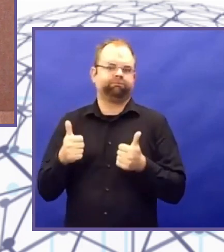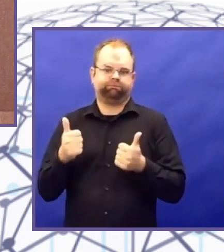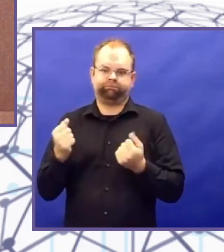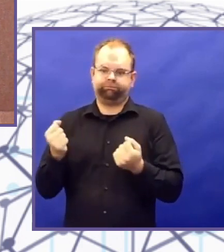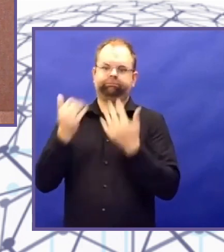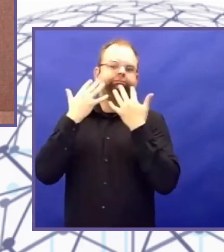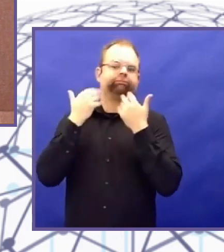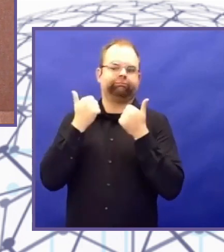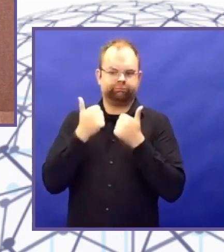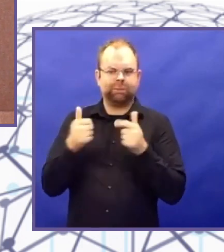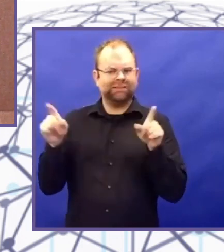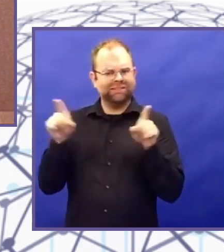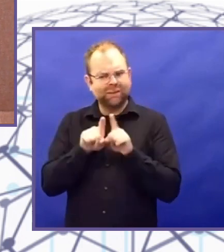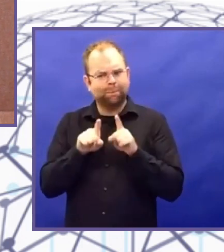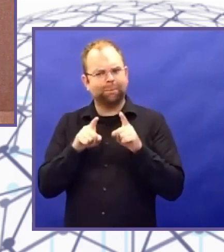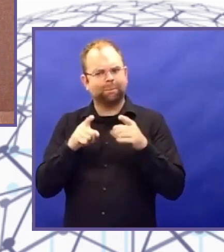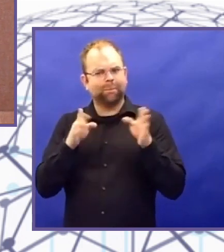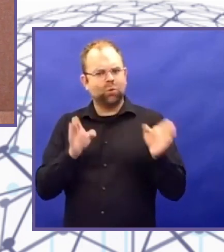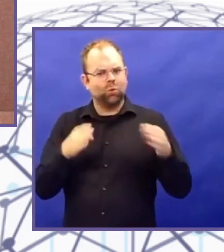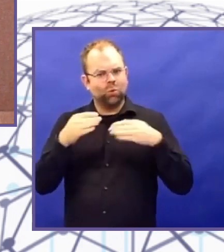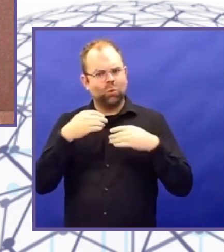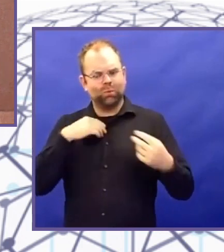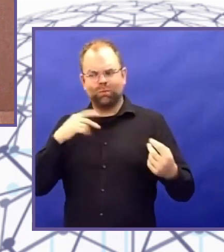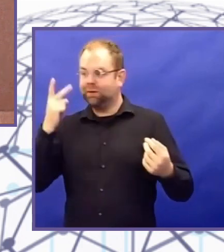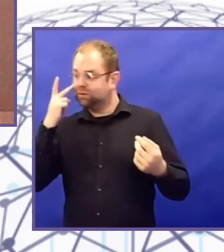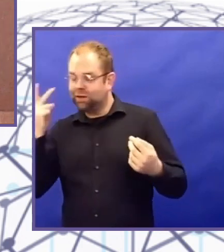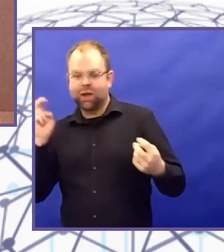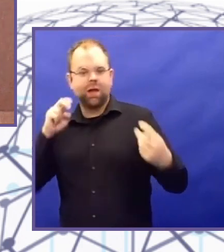really was fantastic. It kind of blew me away.